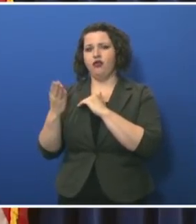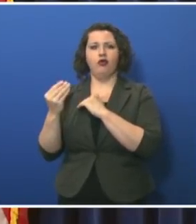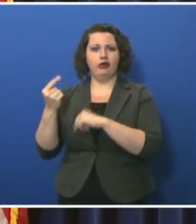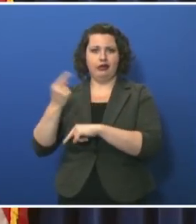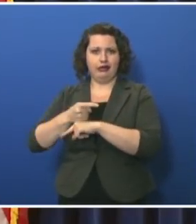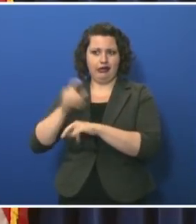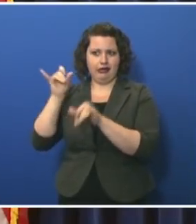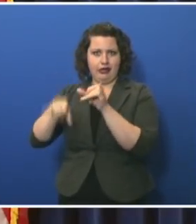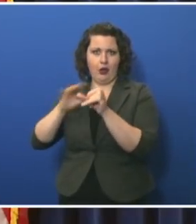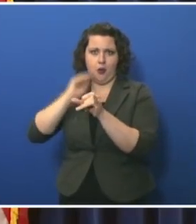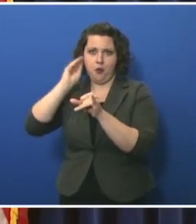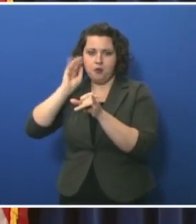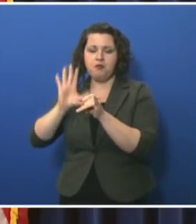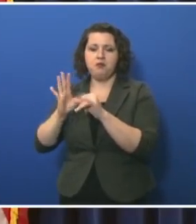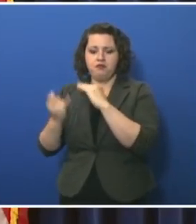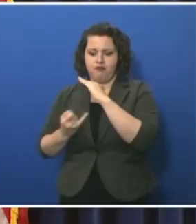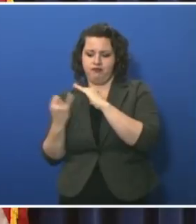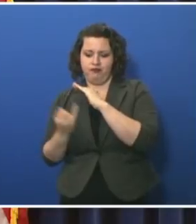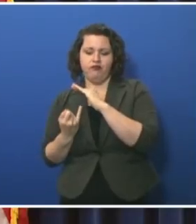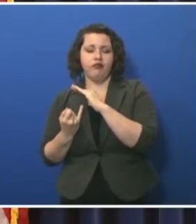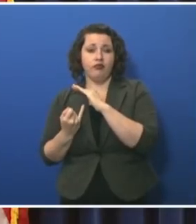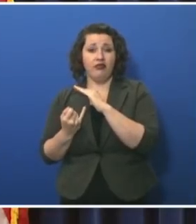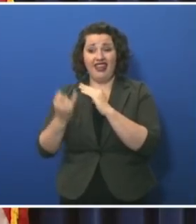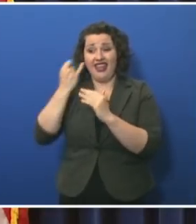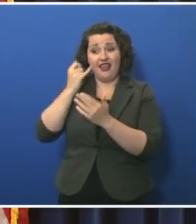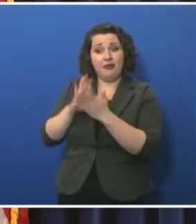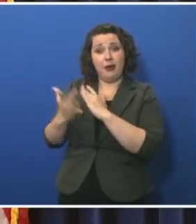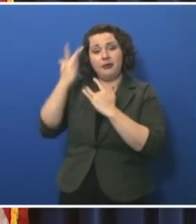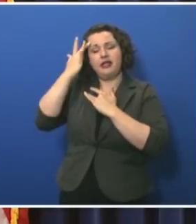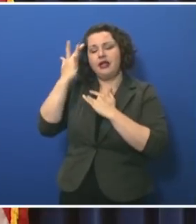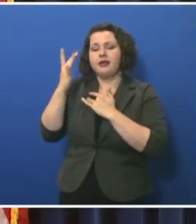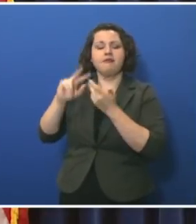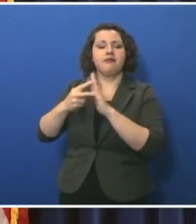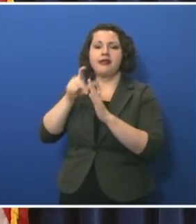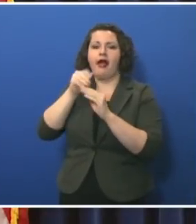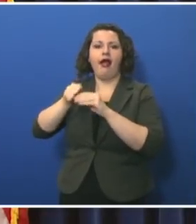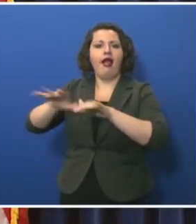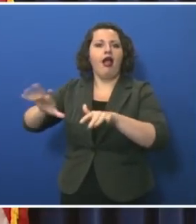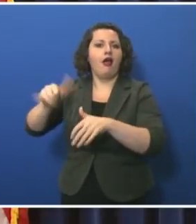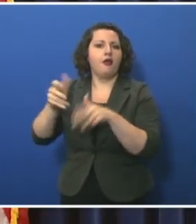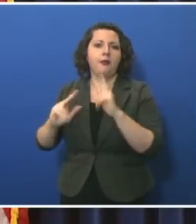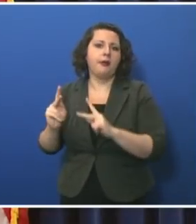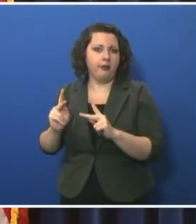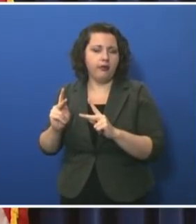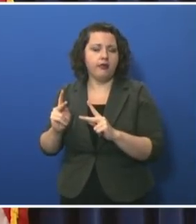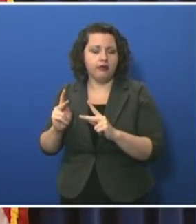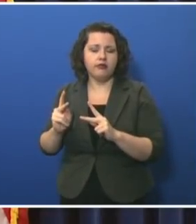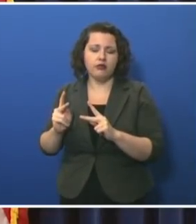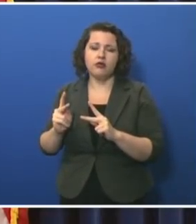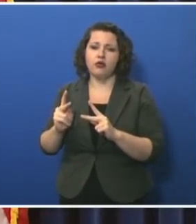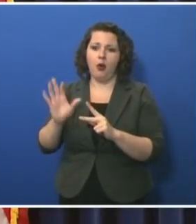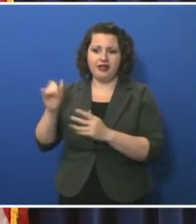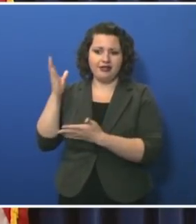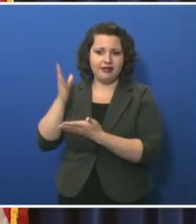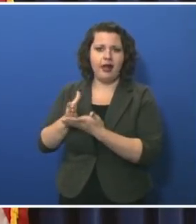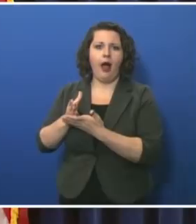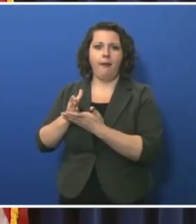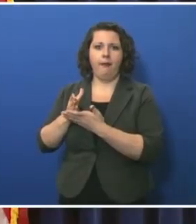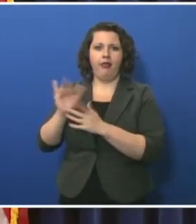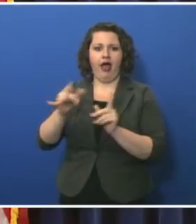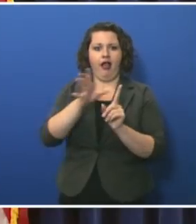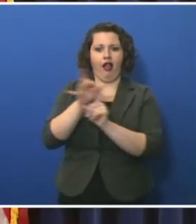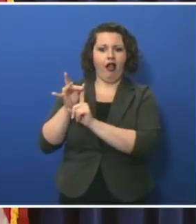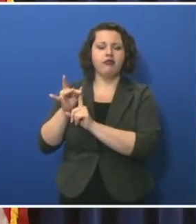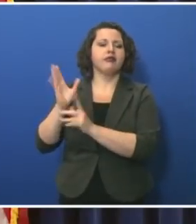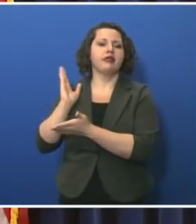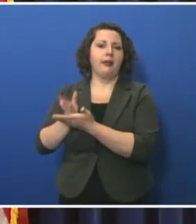days, if you were to become sick, there would not be the opportunity to spread that virus to anybody else, and so it stops the transmission of the virus right